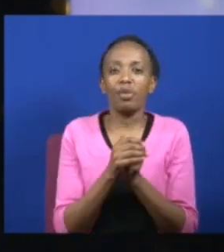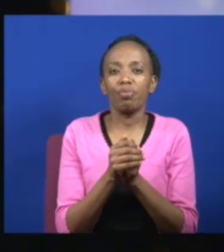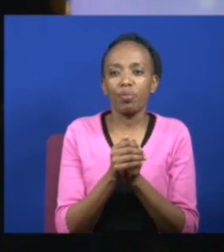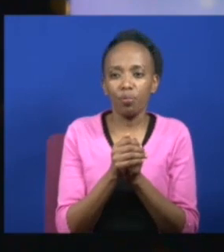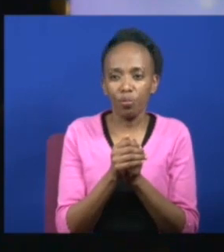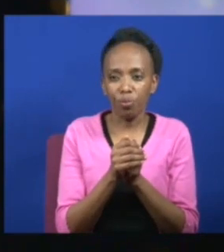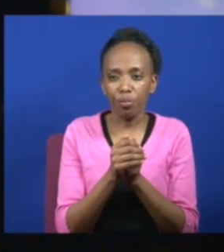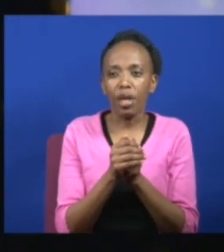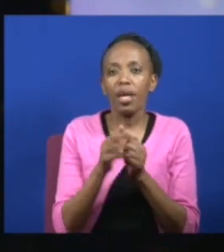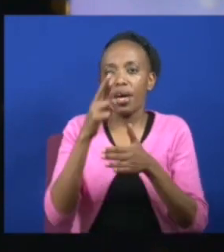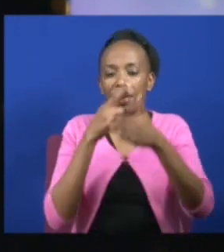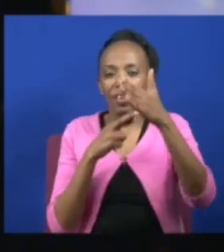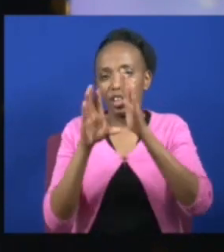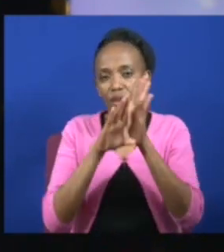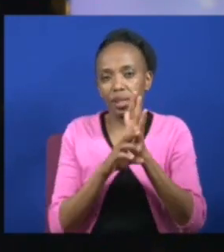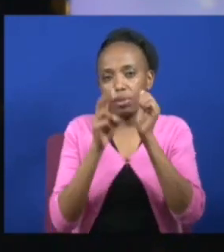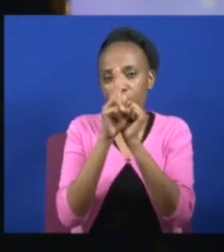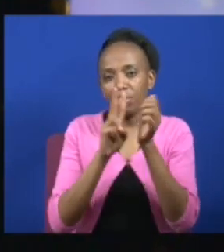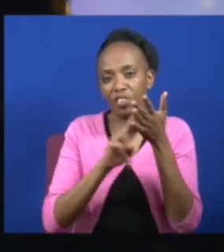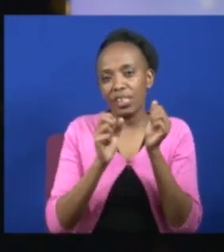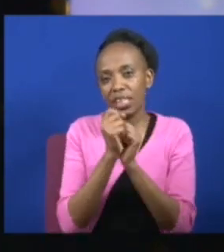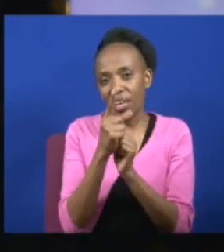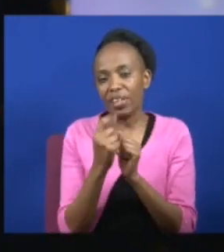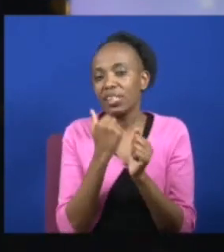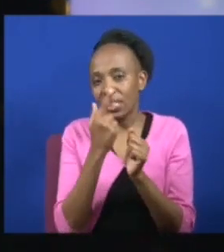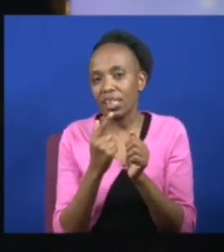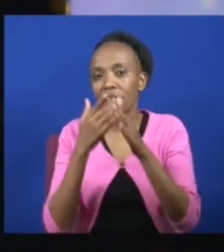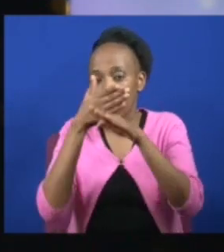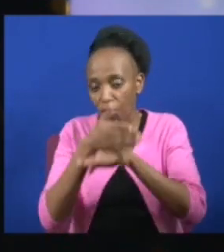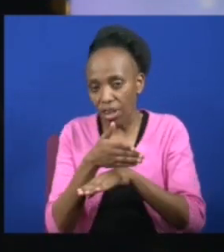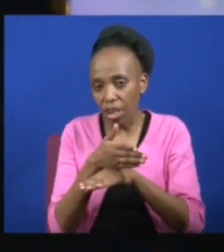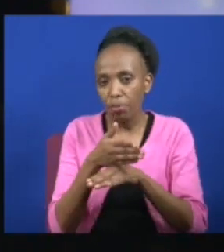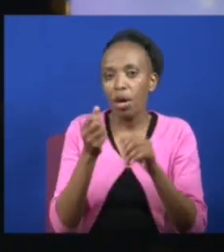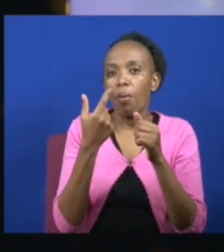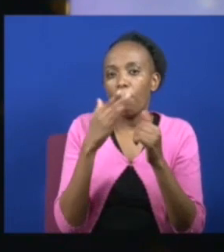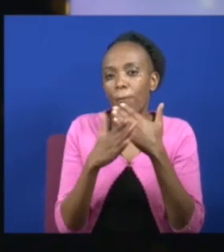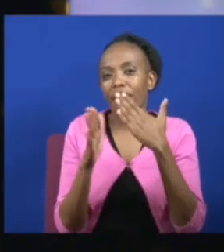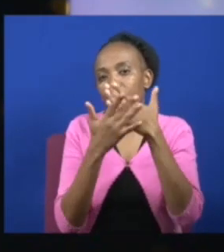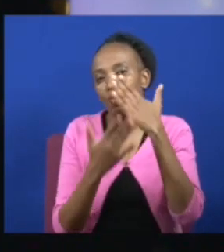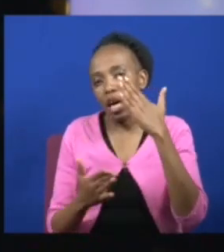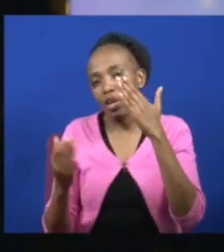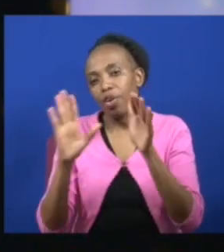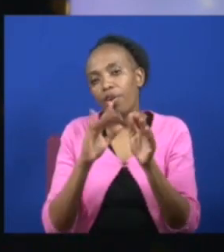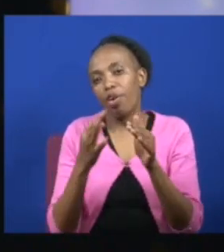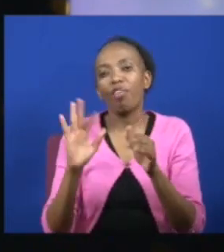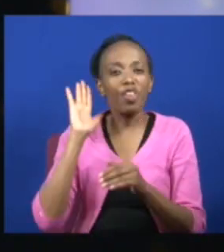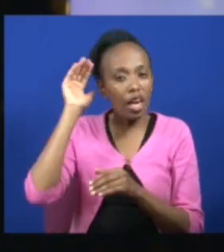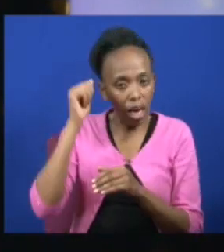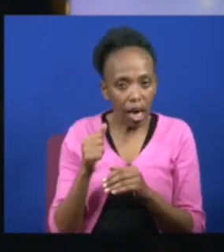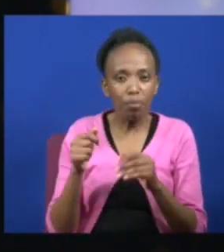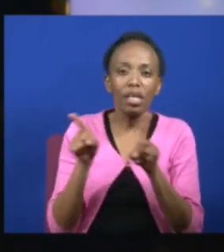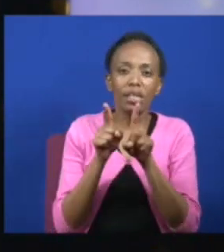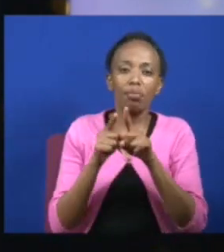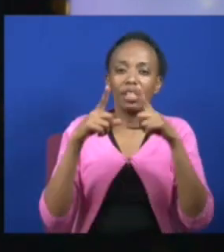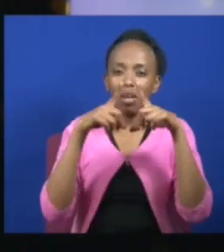enemy. Revelation 12:11 tells us they overcame him by the blood of the Lamb and by